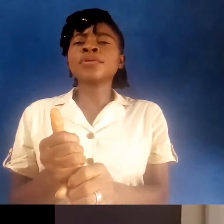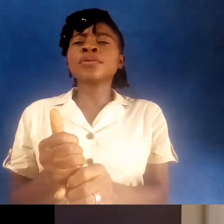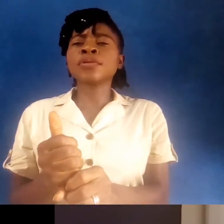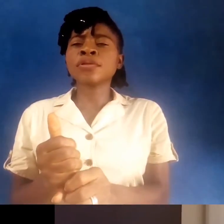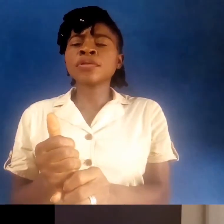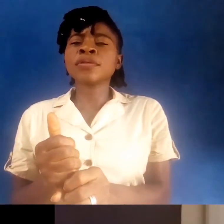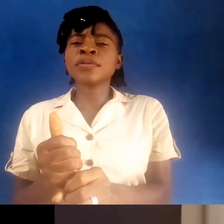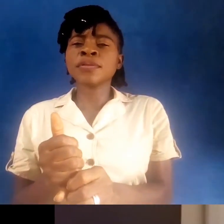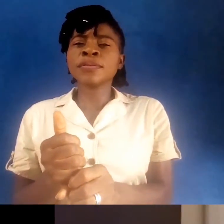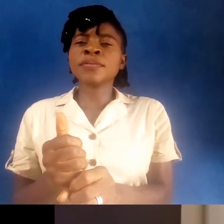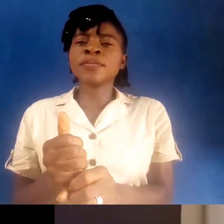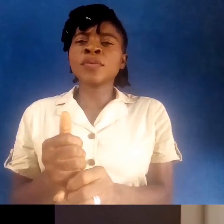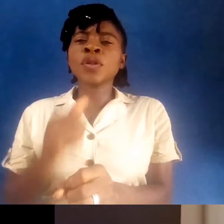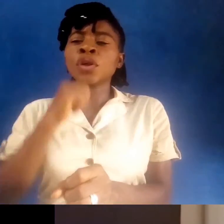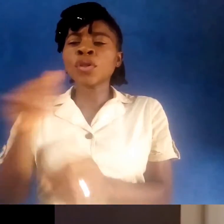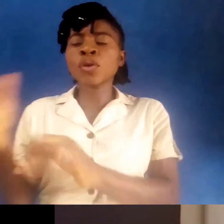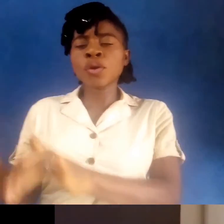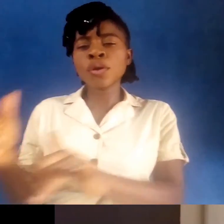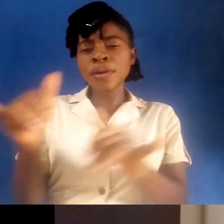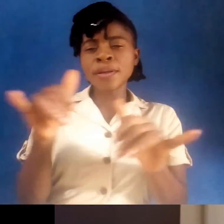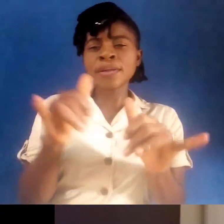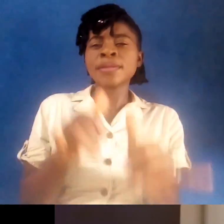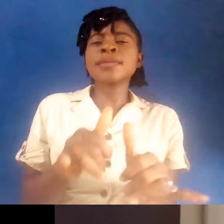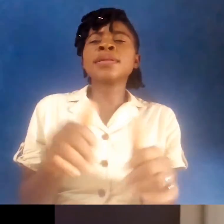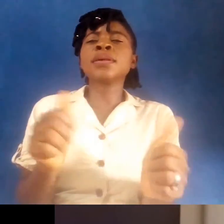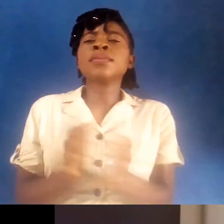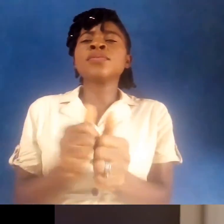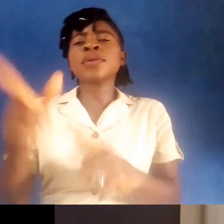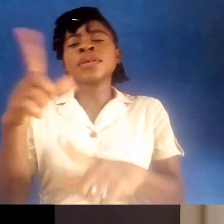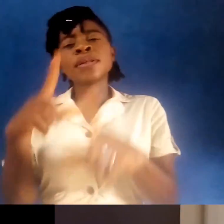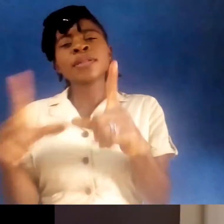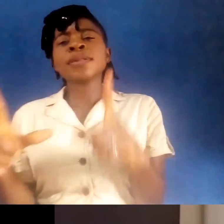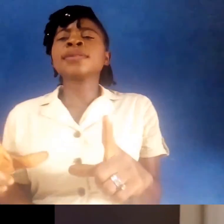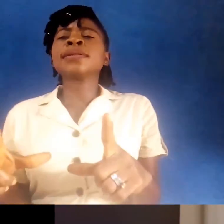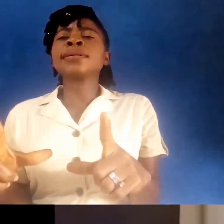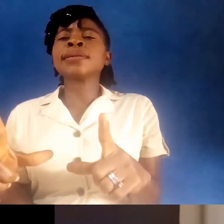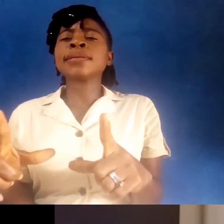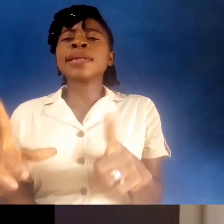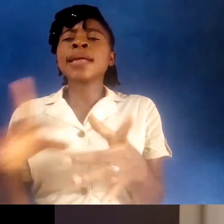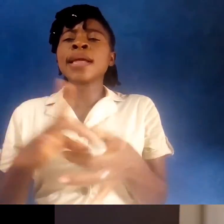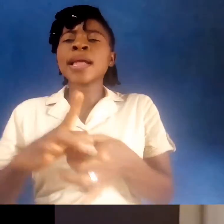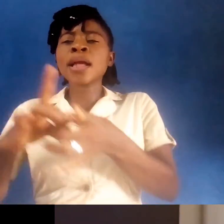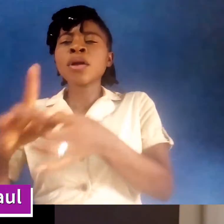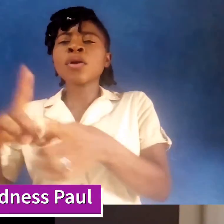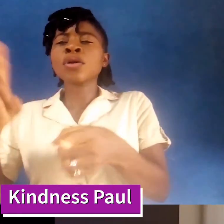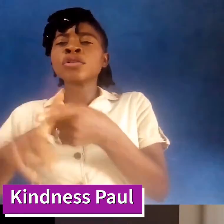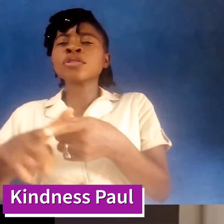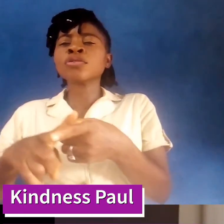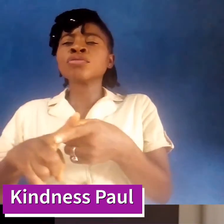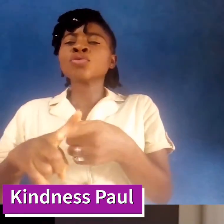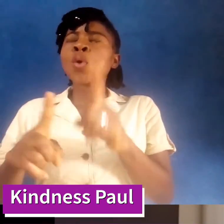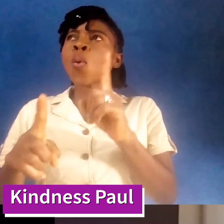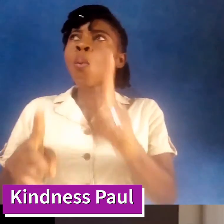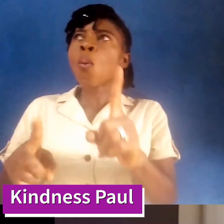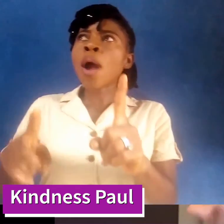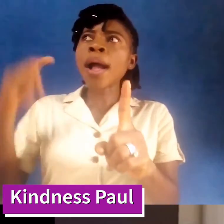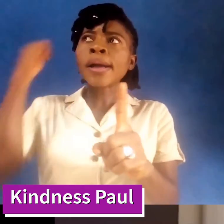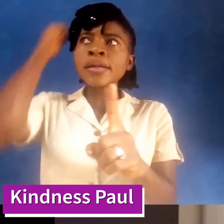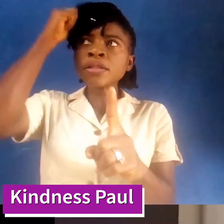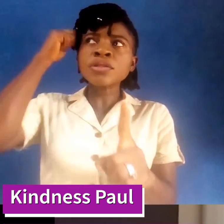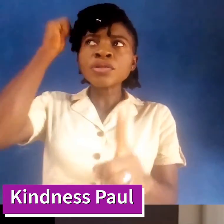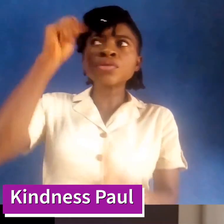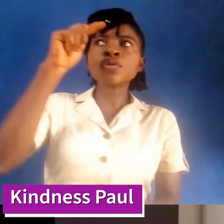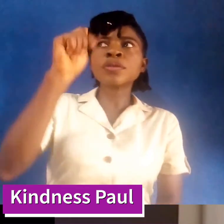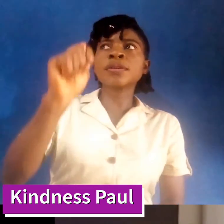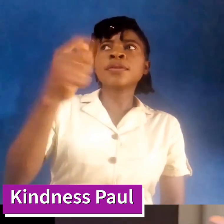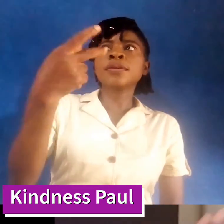not produce idiosyncratic hand gestures concurrently with their signs. This was according to a theory which was